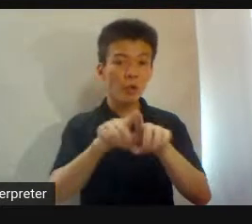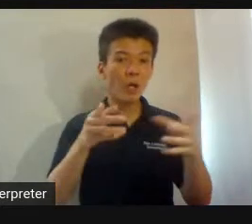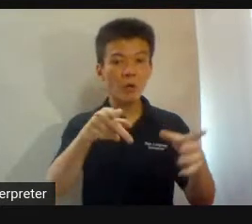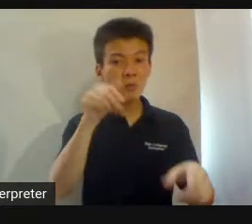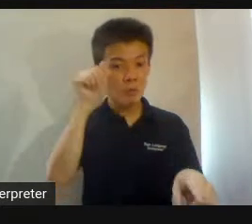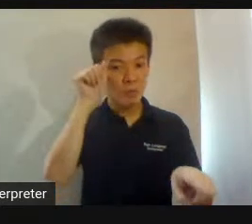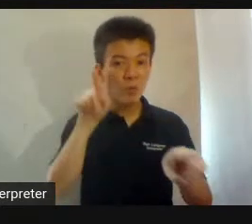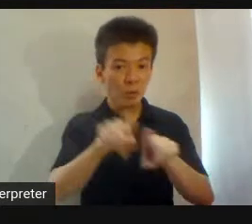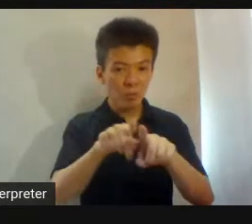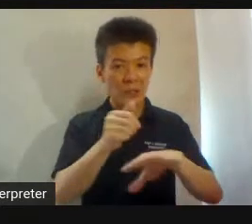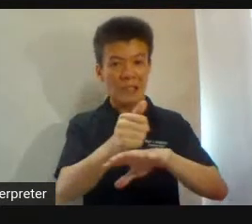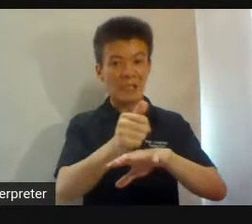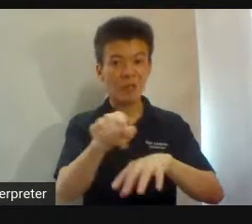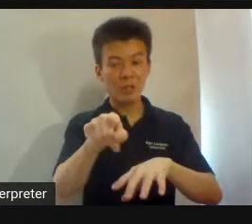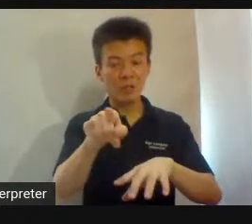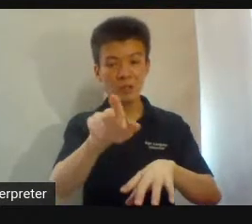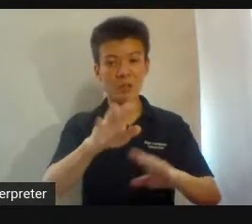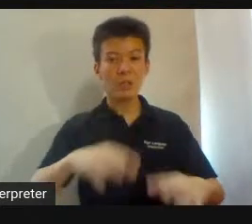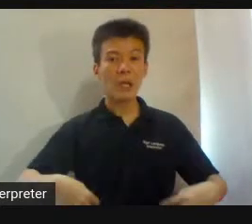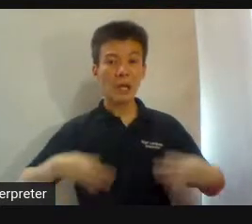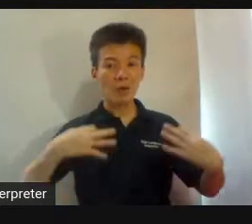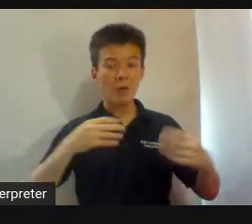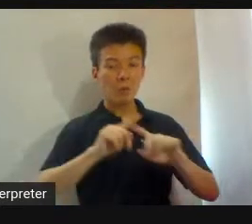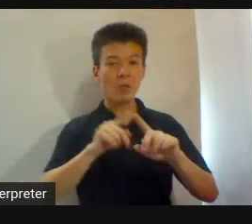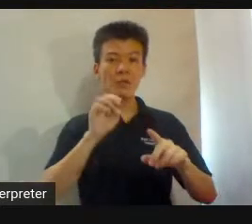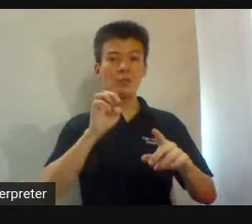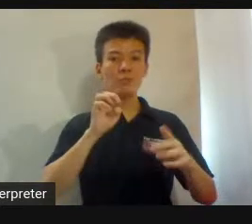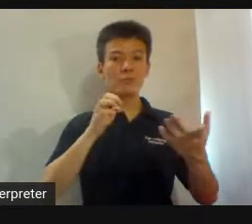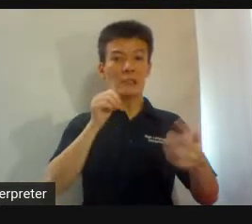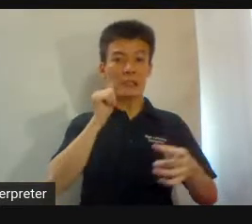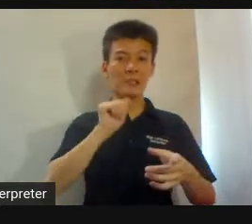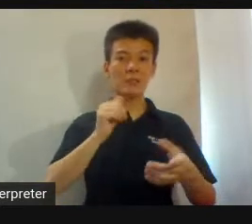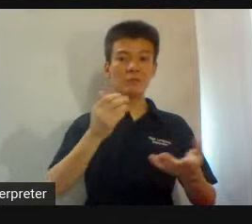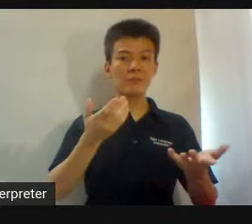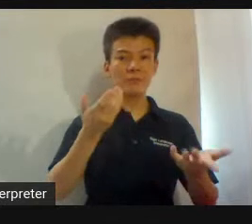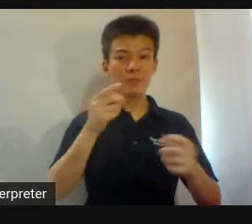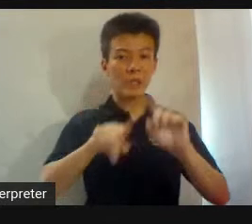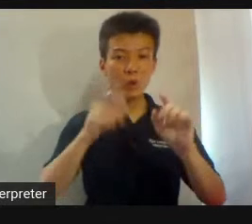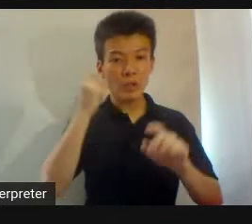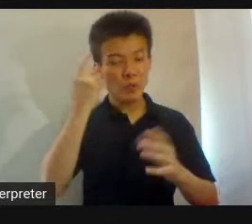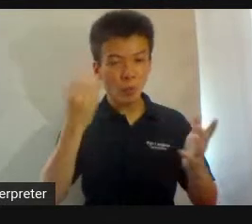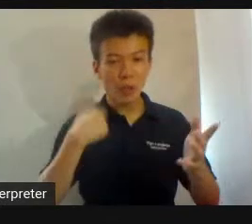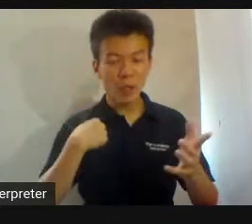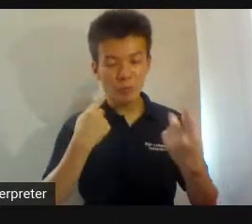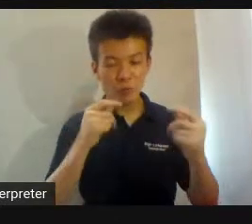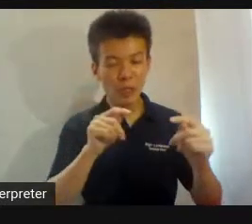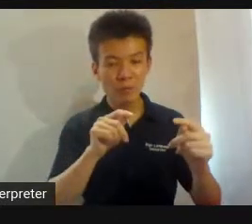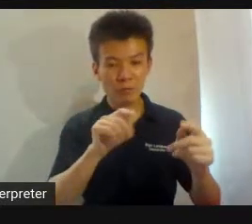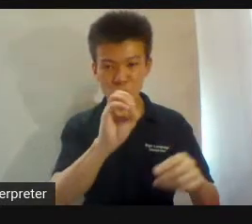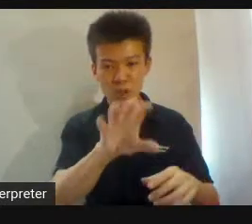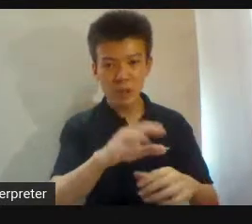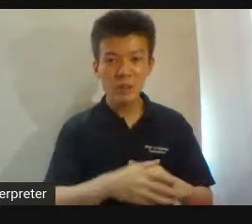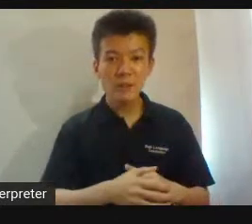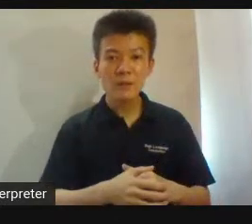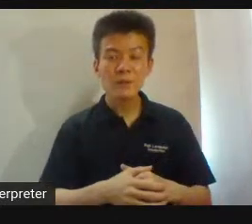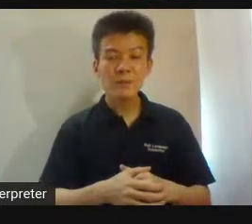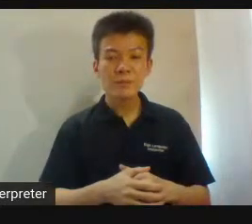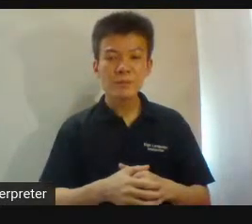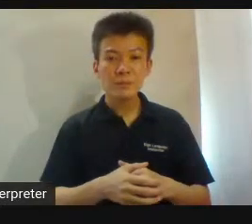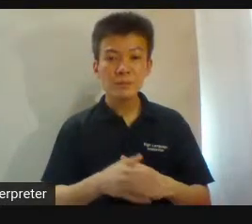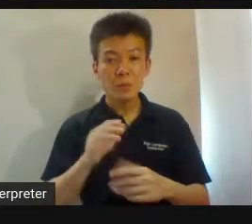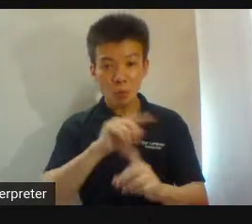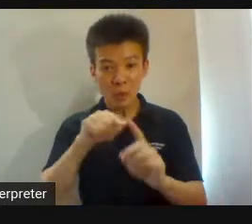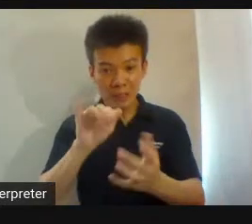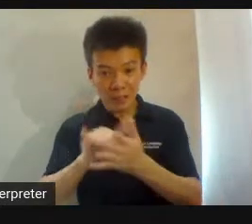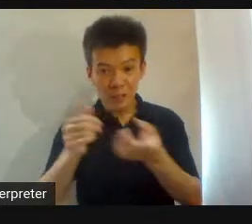brother affects her in her life, but she wasn't able to understand what I'm trying to say. When that